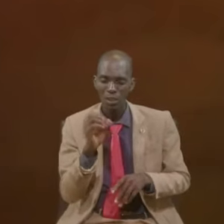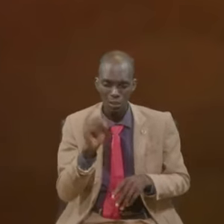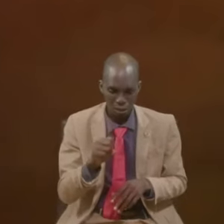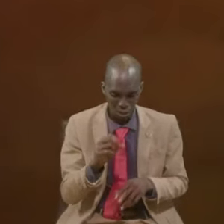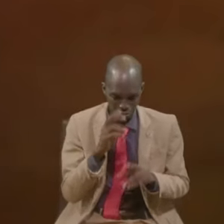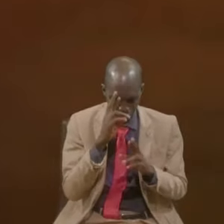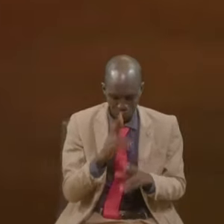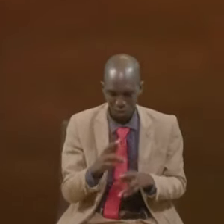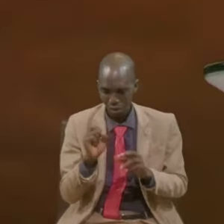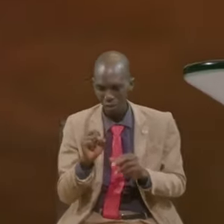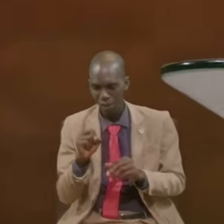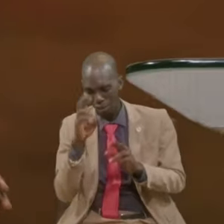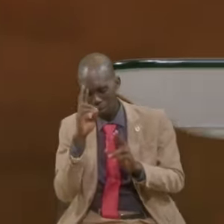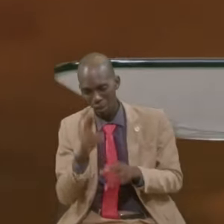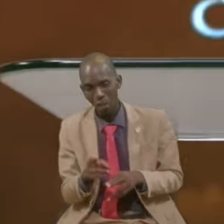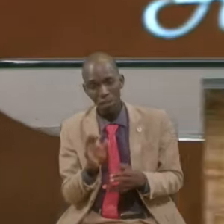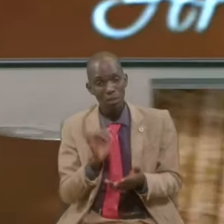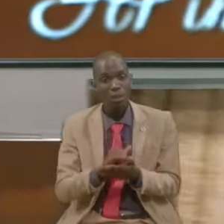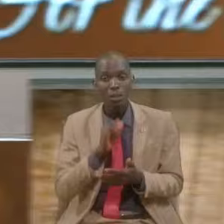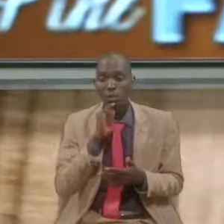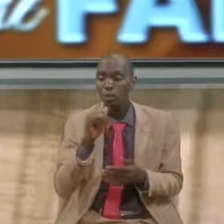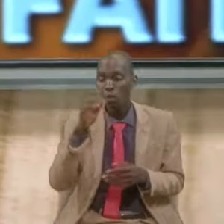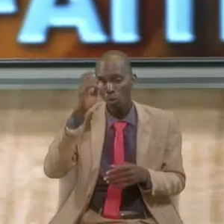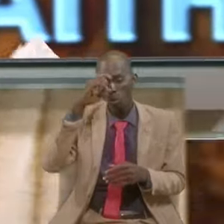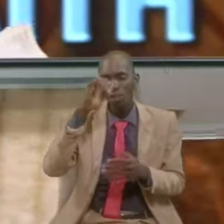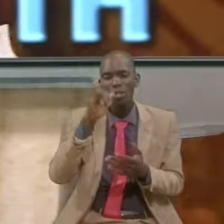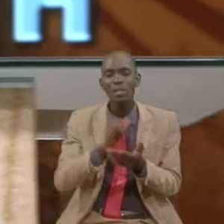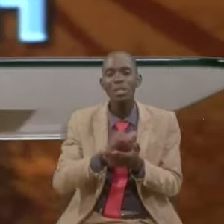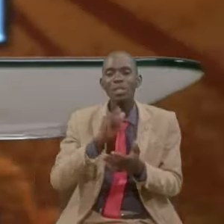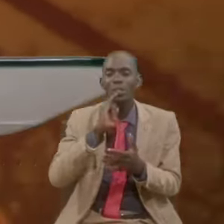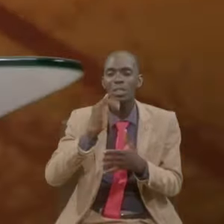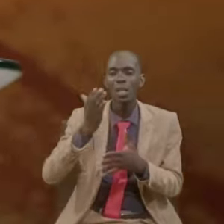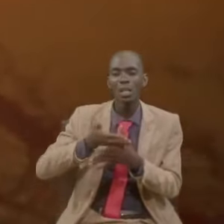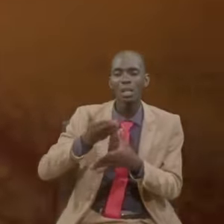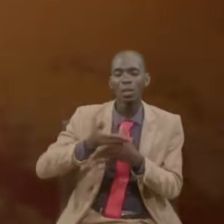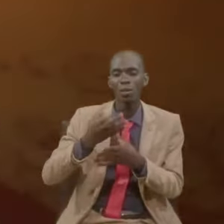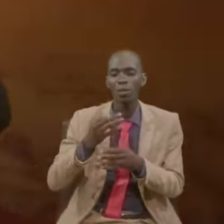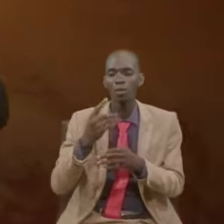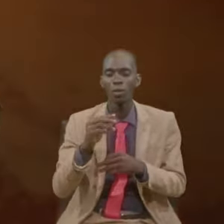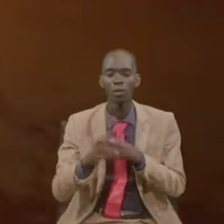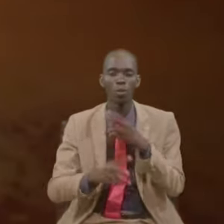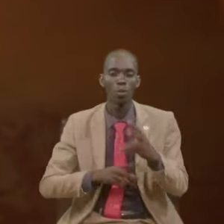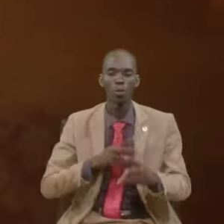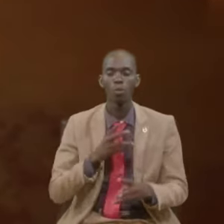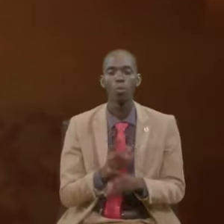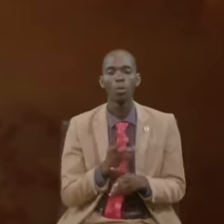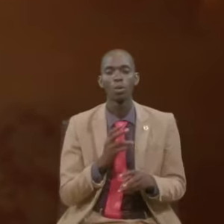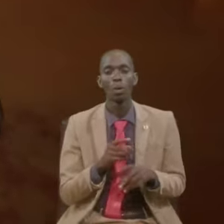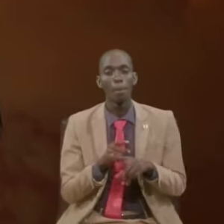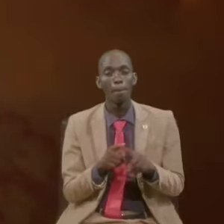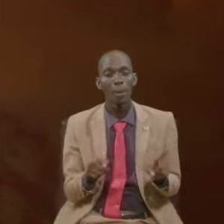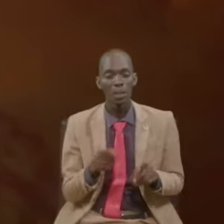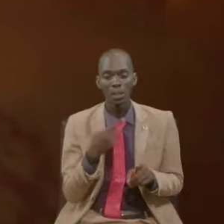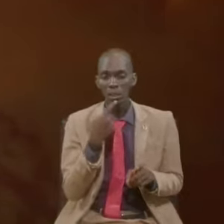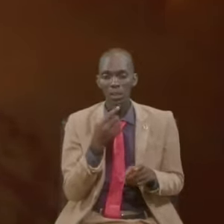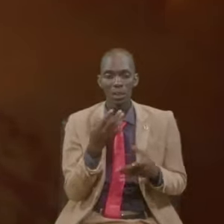That's not the wisdom from above. That's the psychology of the world. But it says, the